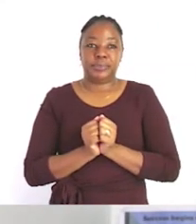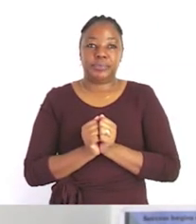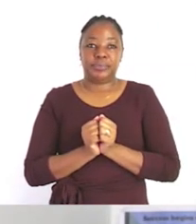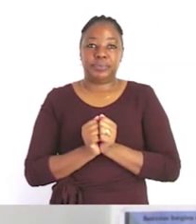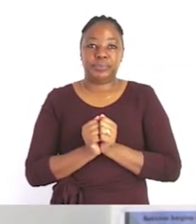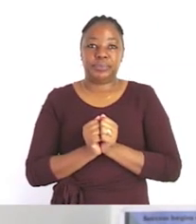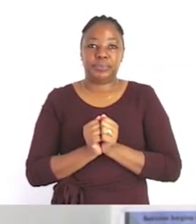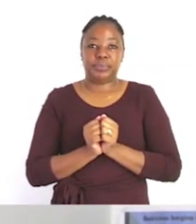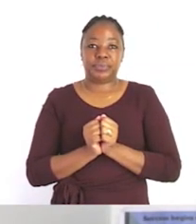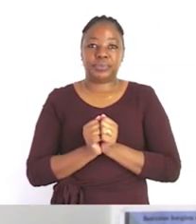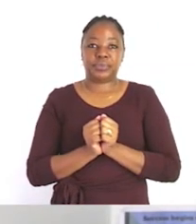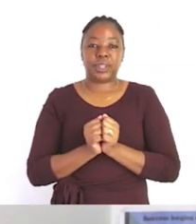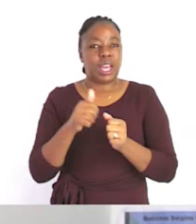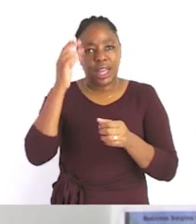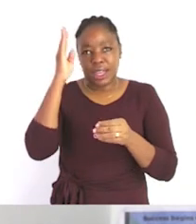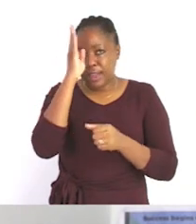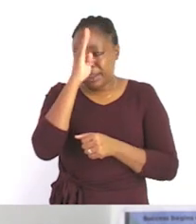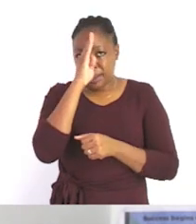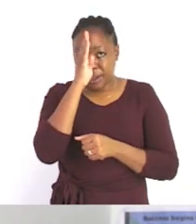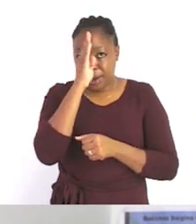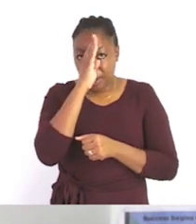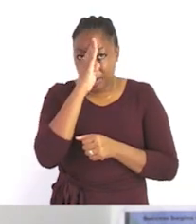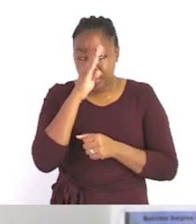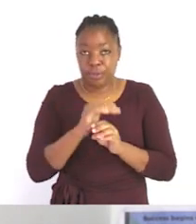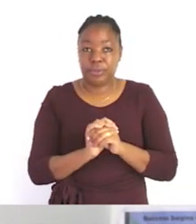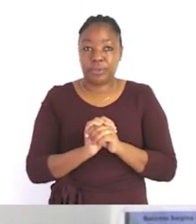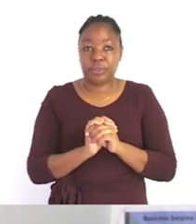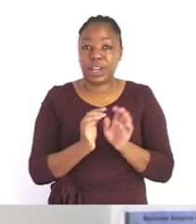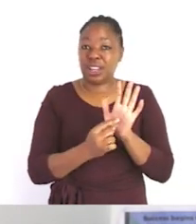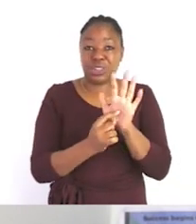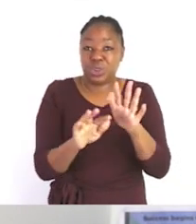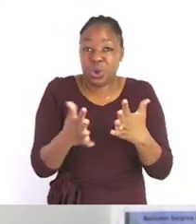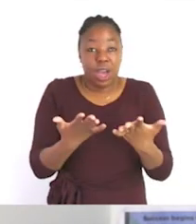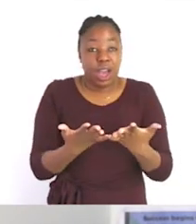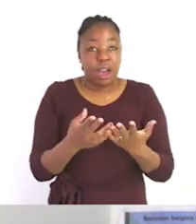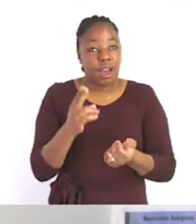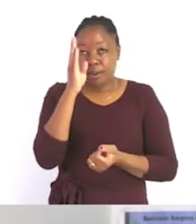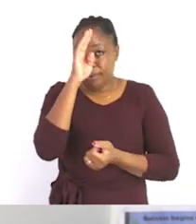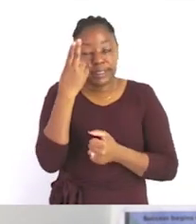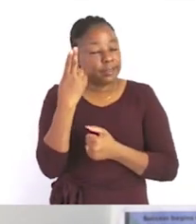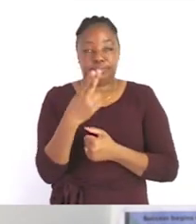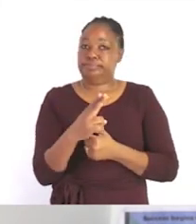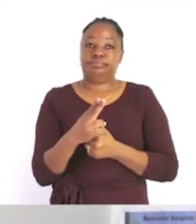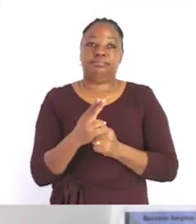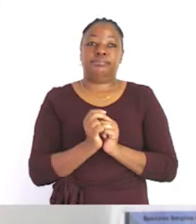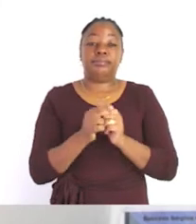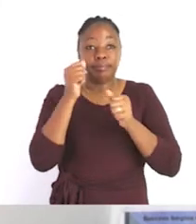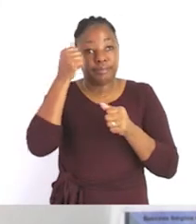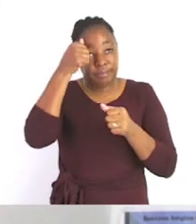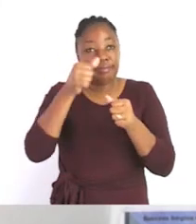to listen to what I have just said. For adding, we are